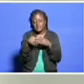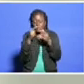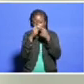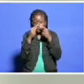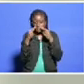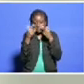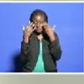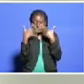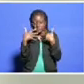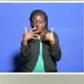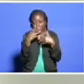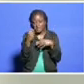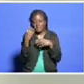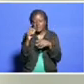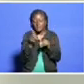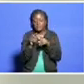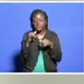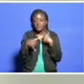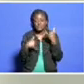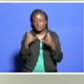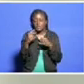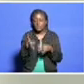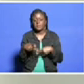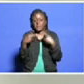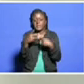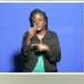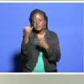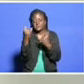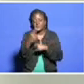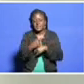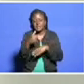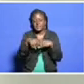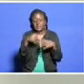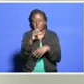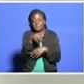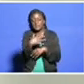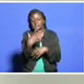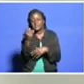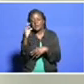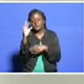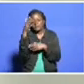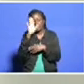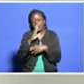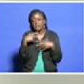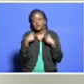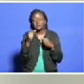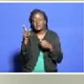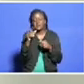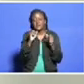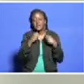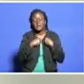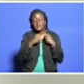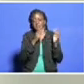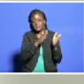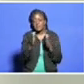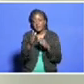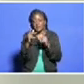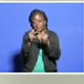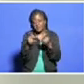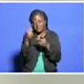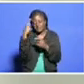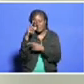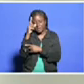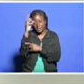we place him today in the mercy of God, confident that he has prepared a place for him in his